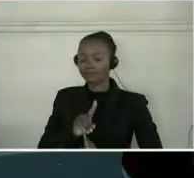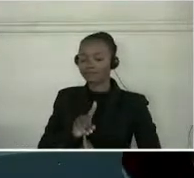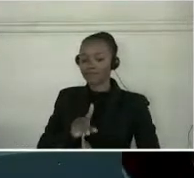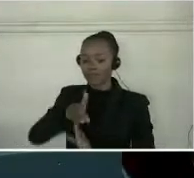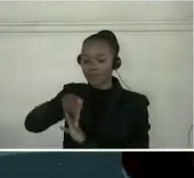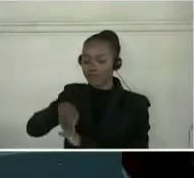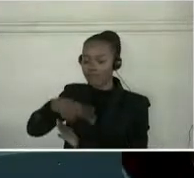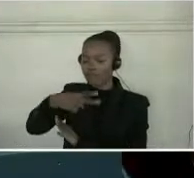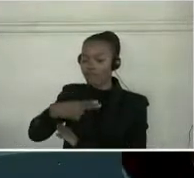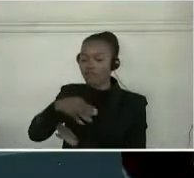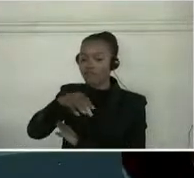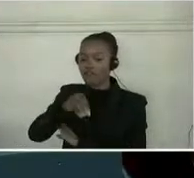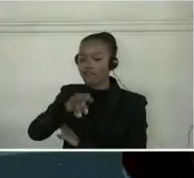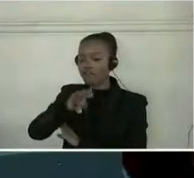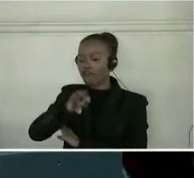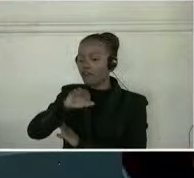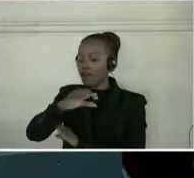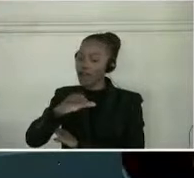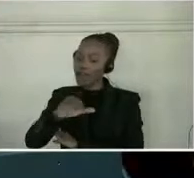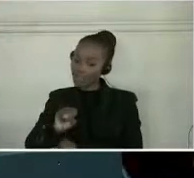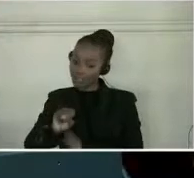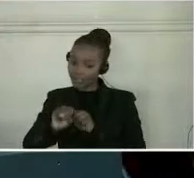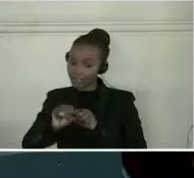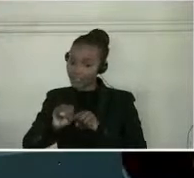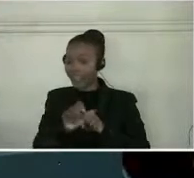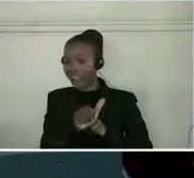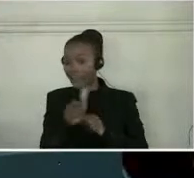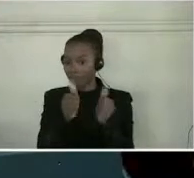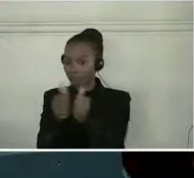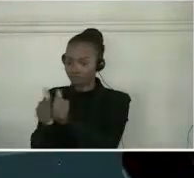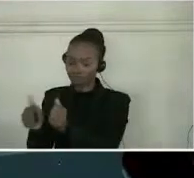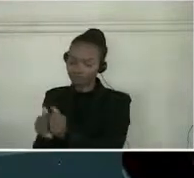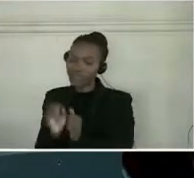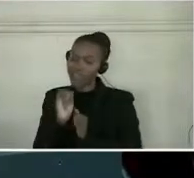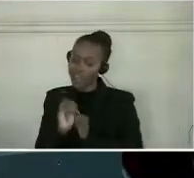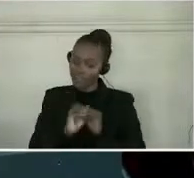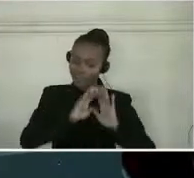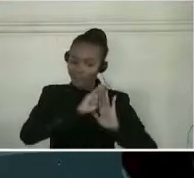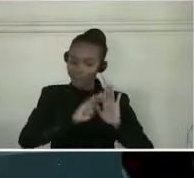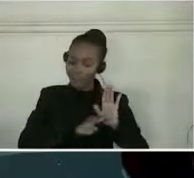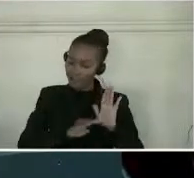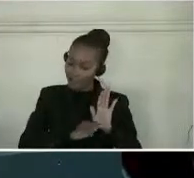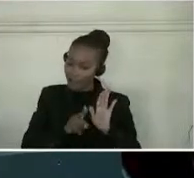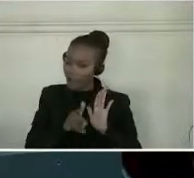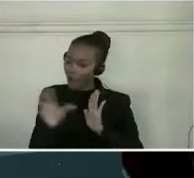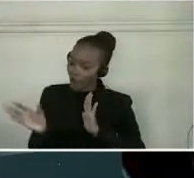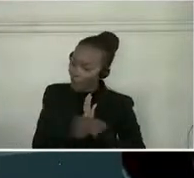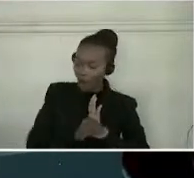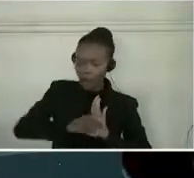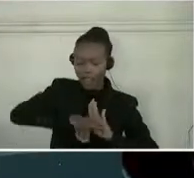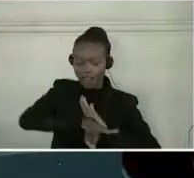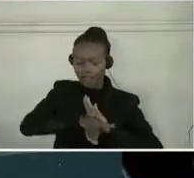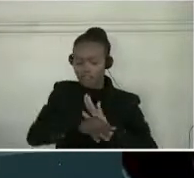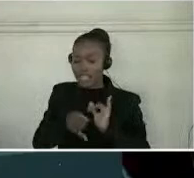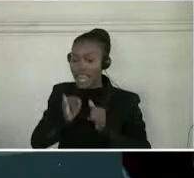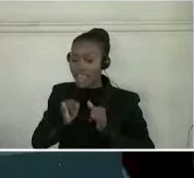collaboration with elites this program will be extended to all 11 districts